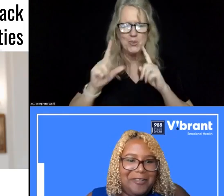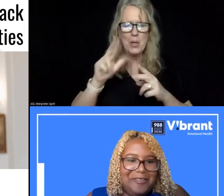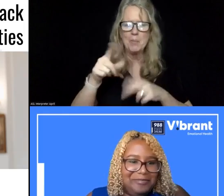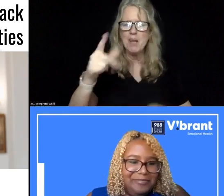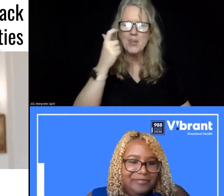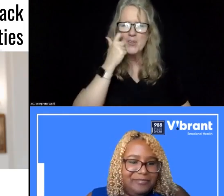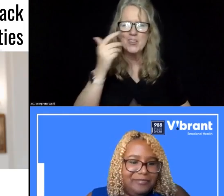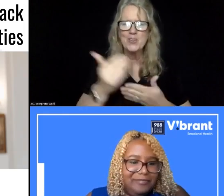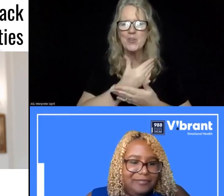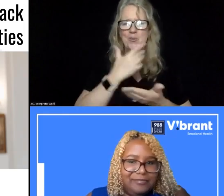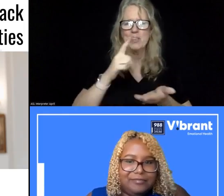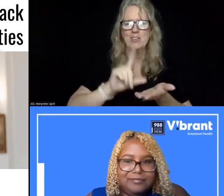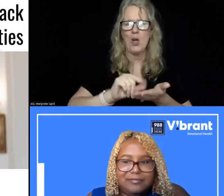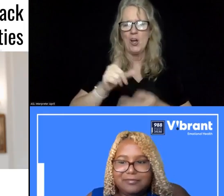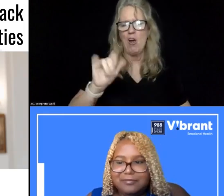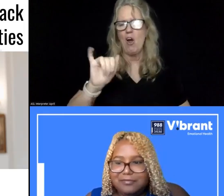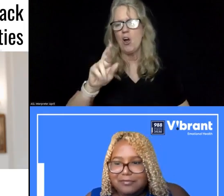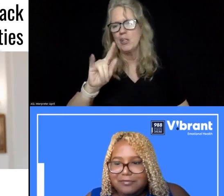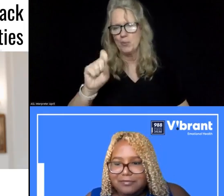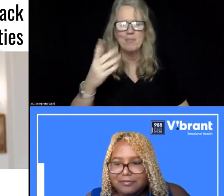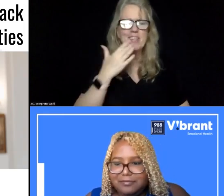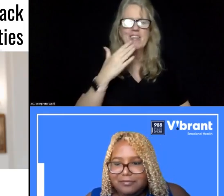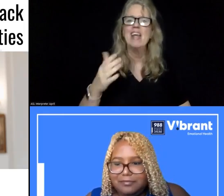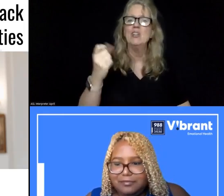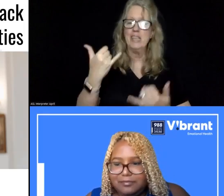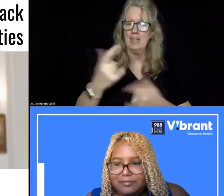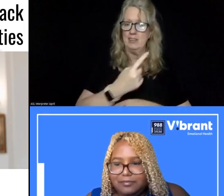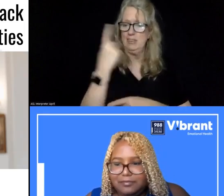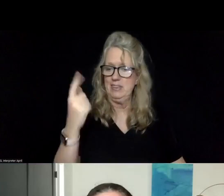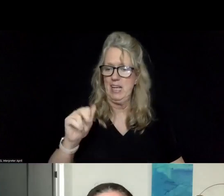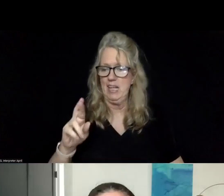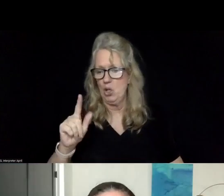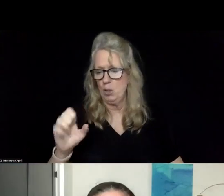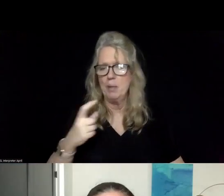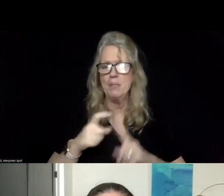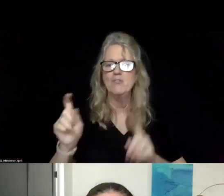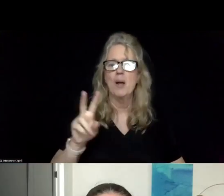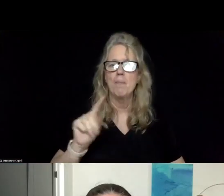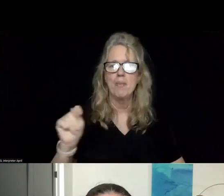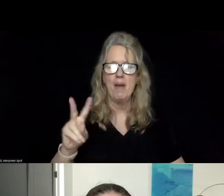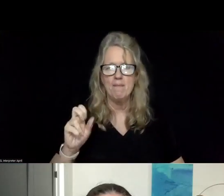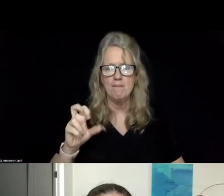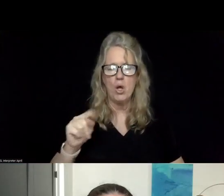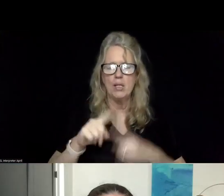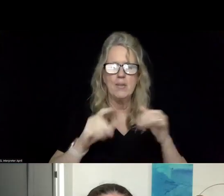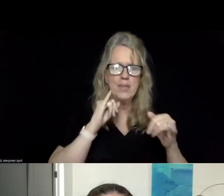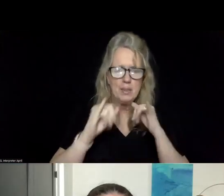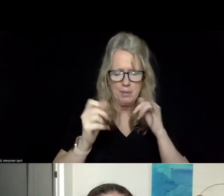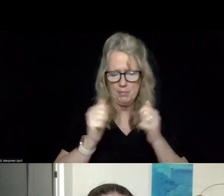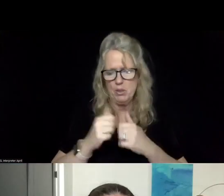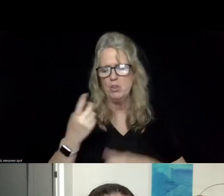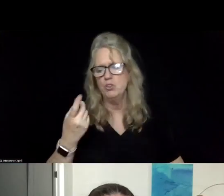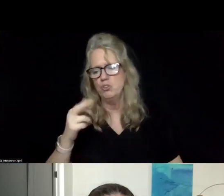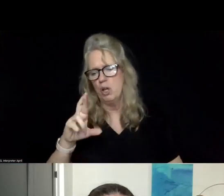latest article. Thanks, Laura. Yeah, so today's article is actually from The Vault, and it features an interview I did with Dr.